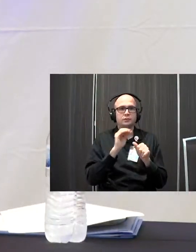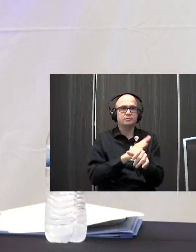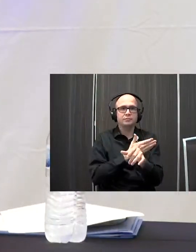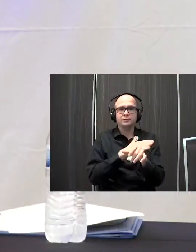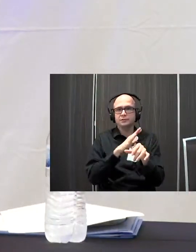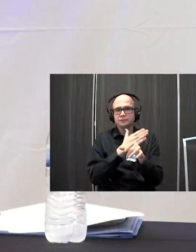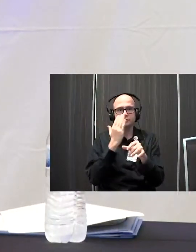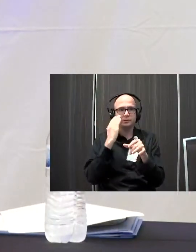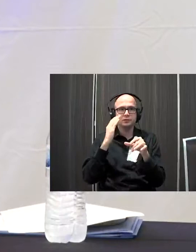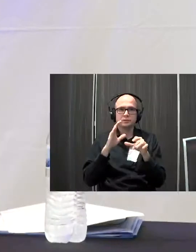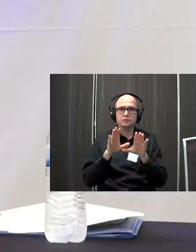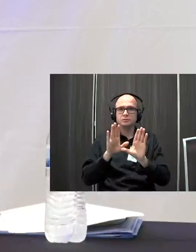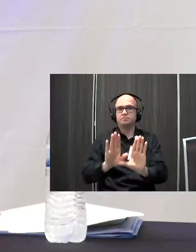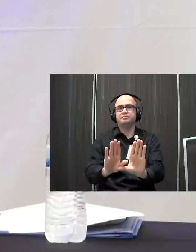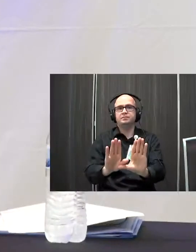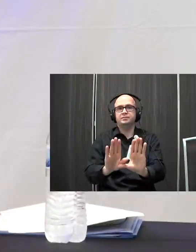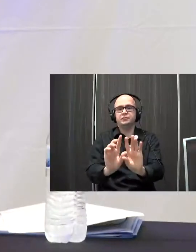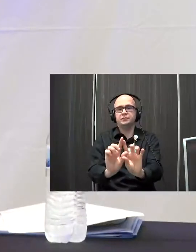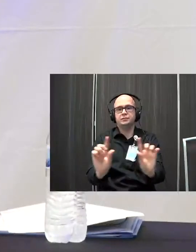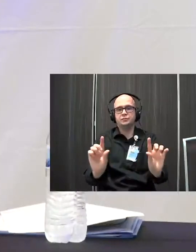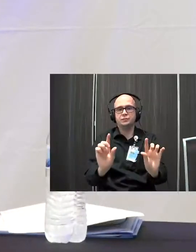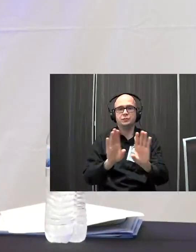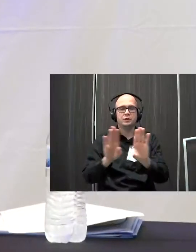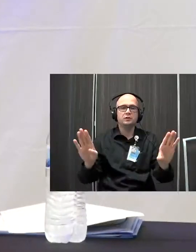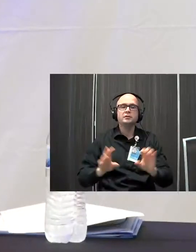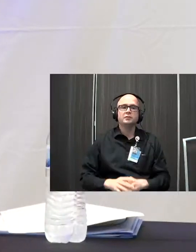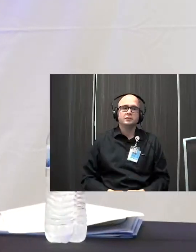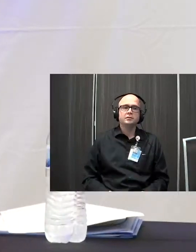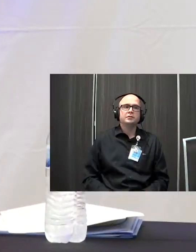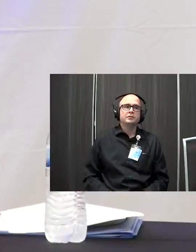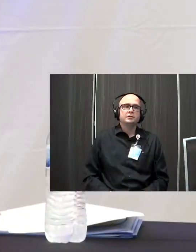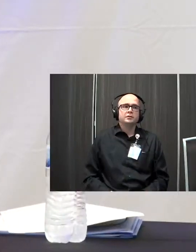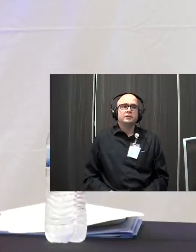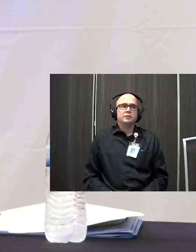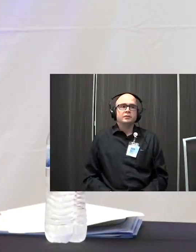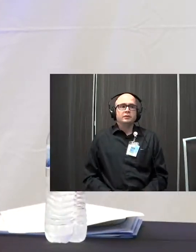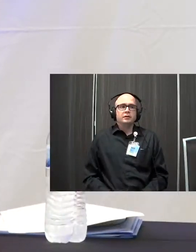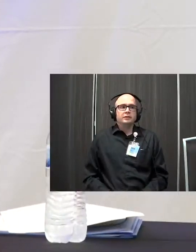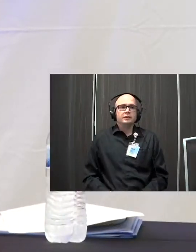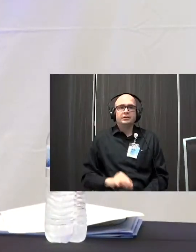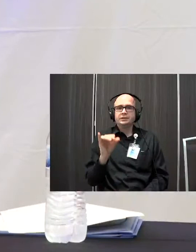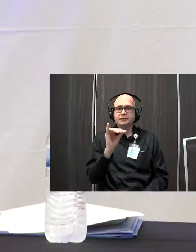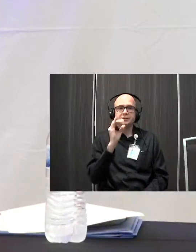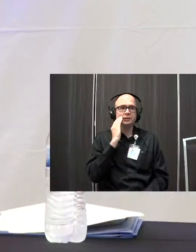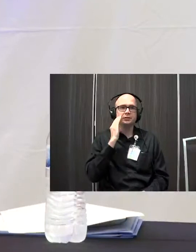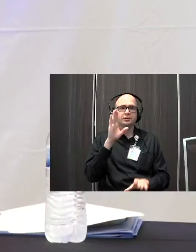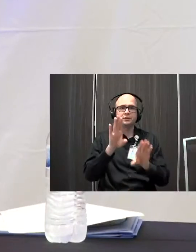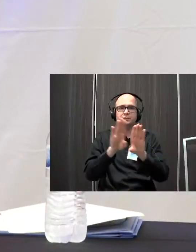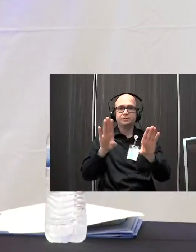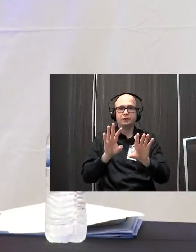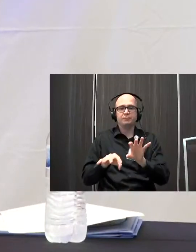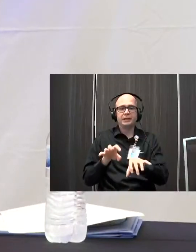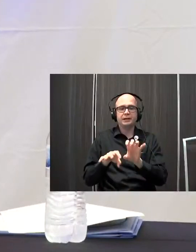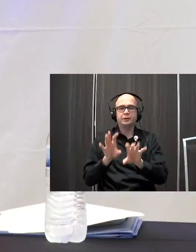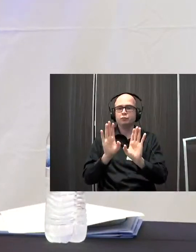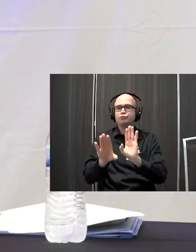floor pads. You could put them on the walls or things like that. Yeah, those little foot pianos or something.